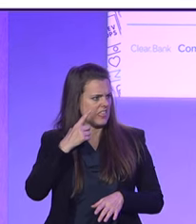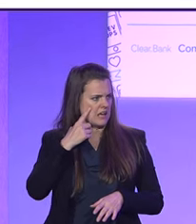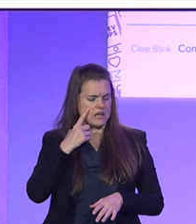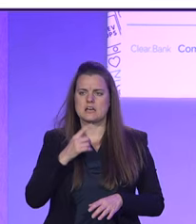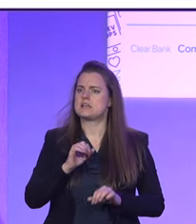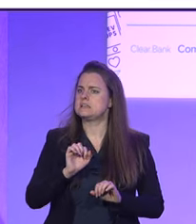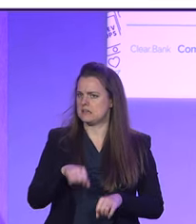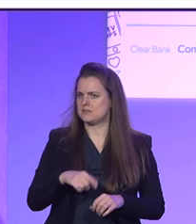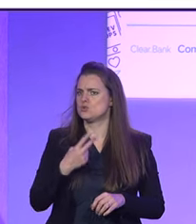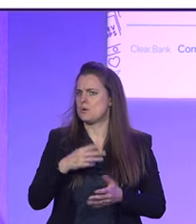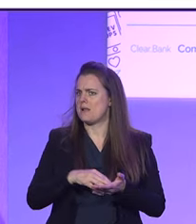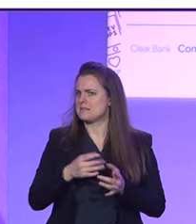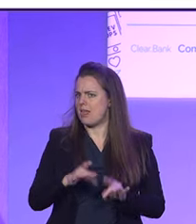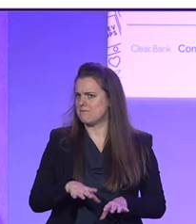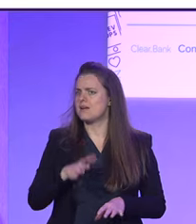want to